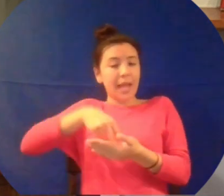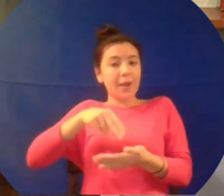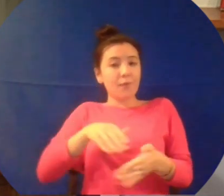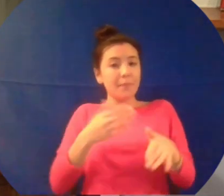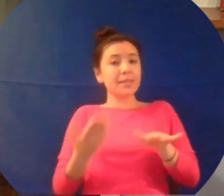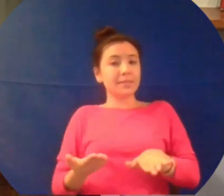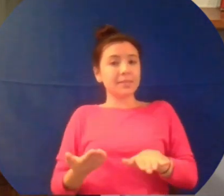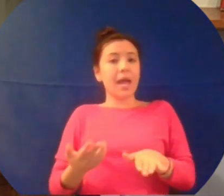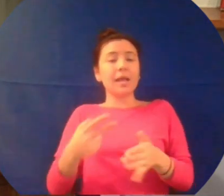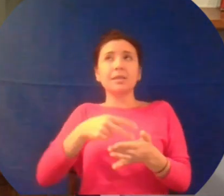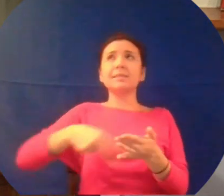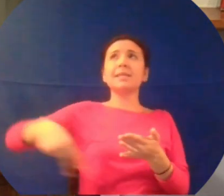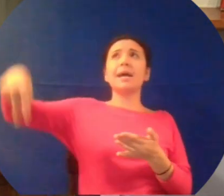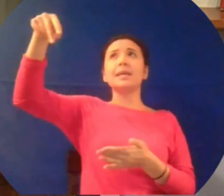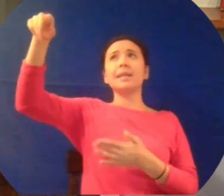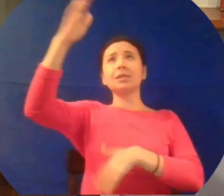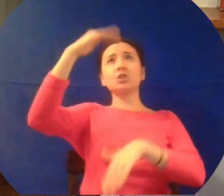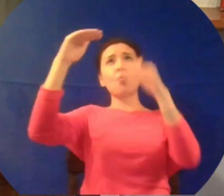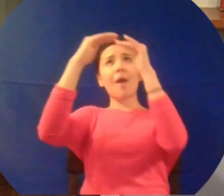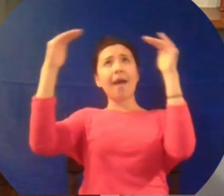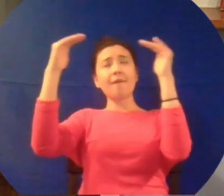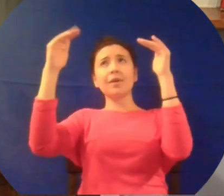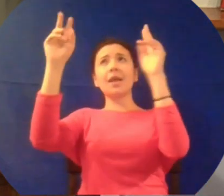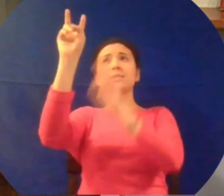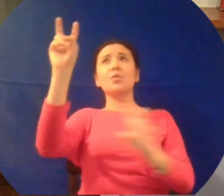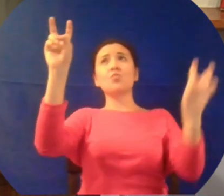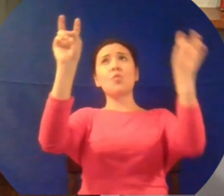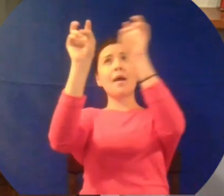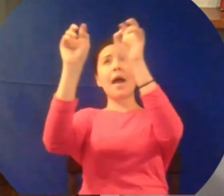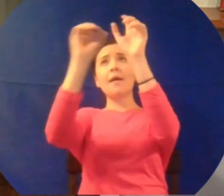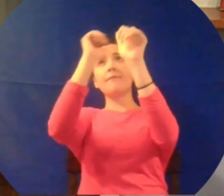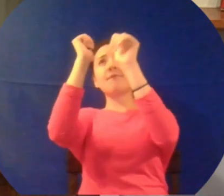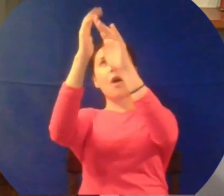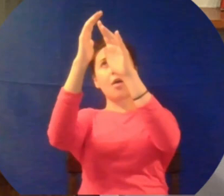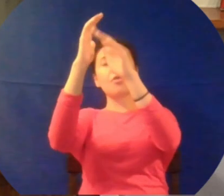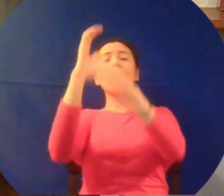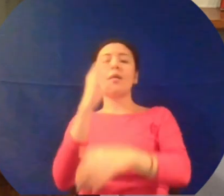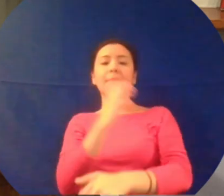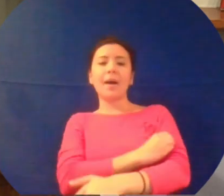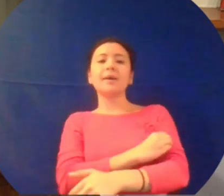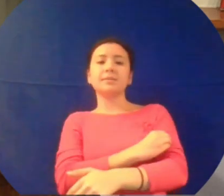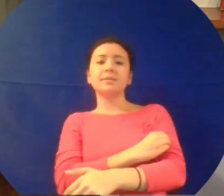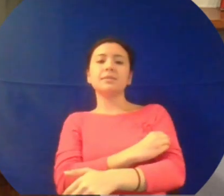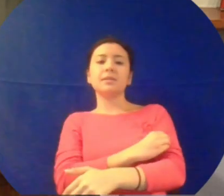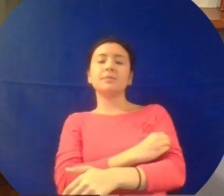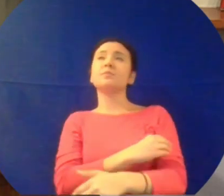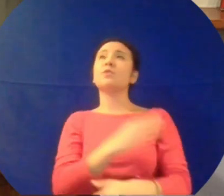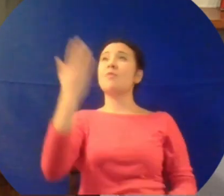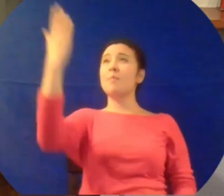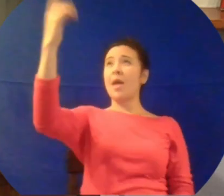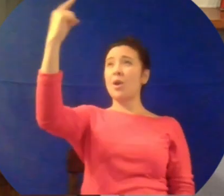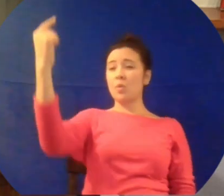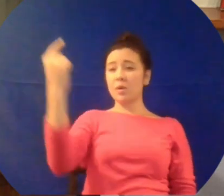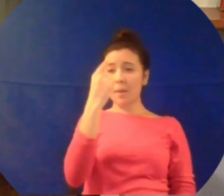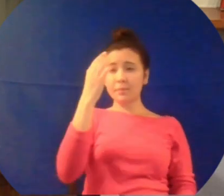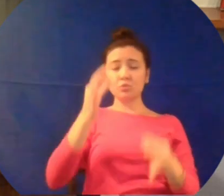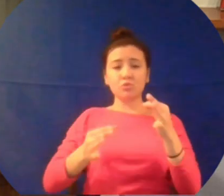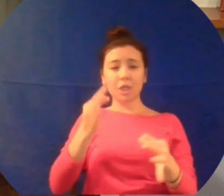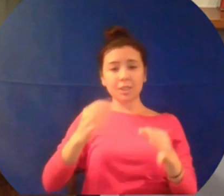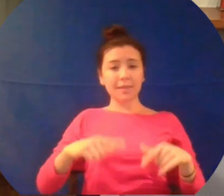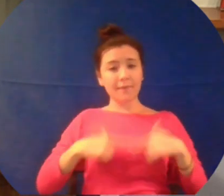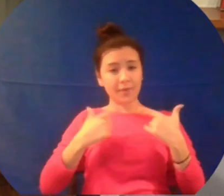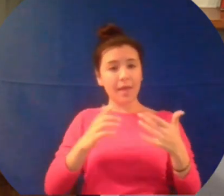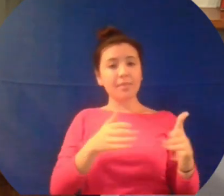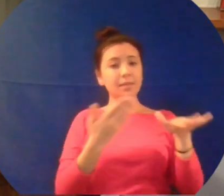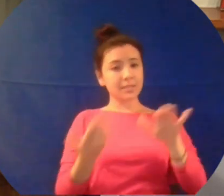He ascended into heaven and is seated at the right hand of God the Father Almighty. From there he will come to judge the living